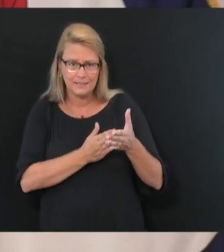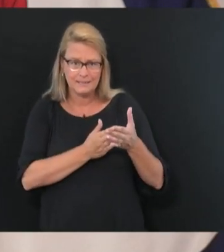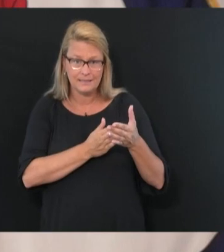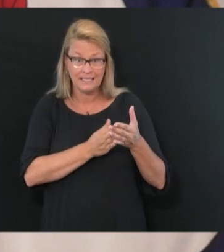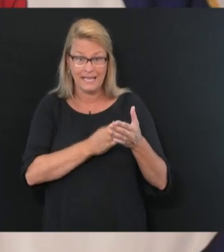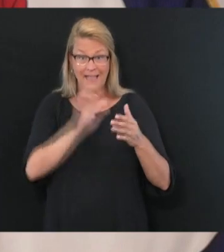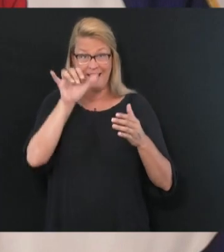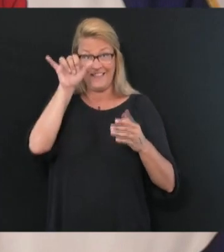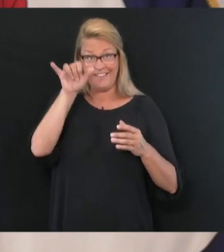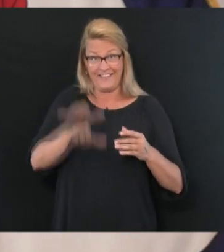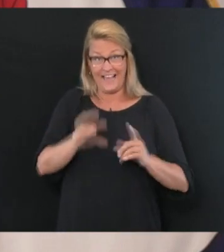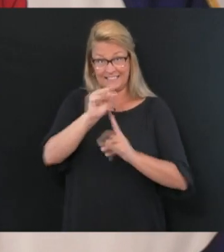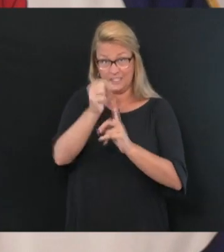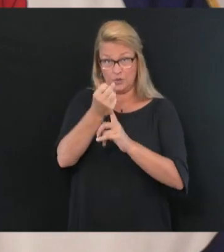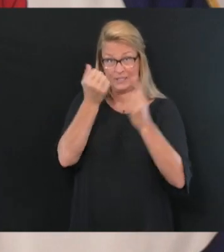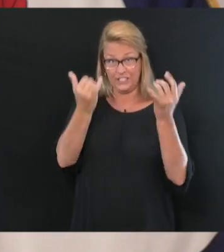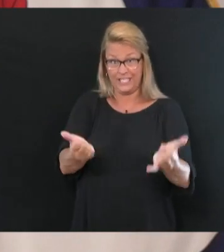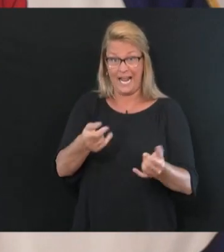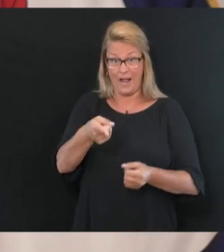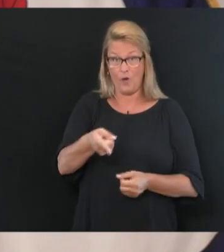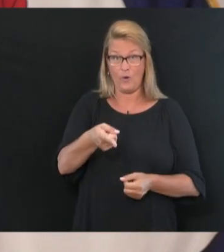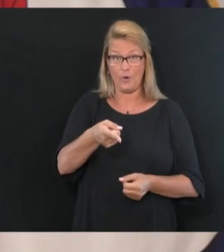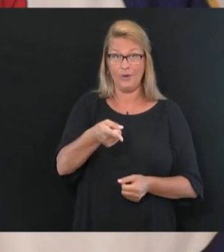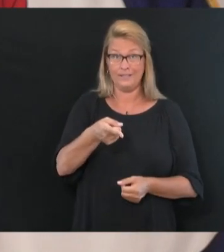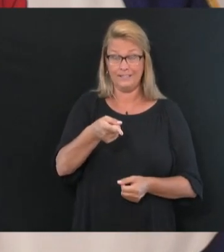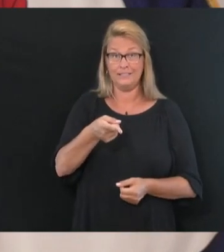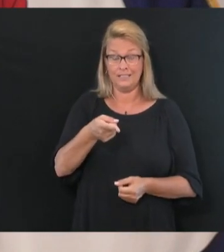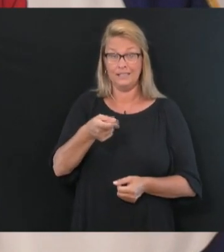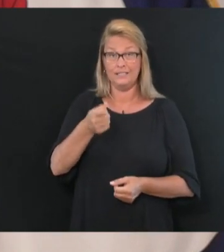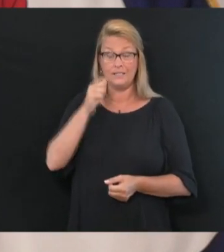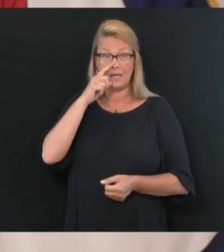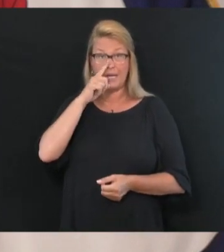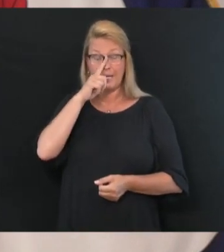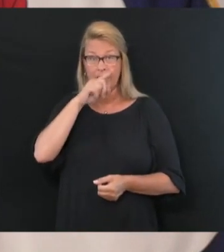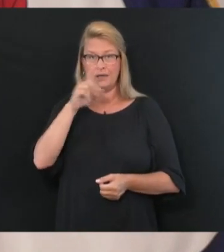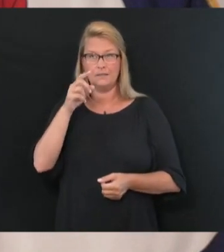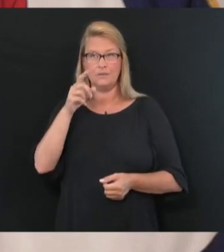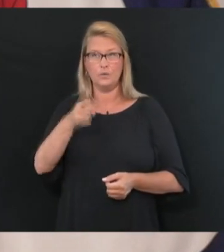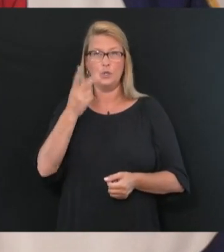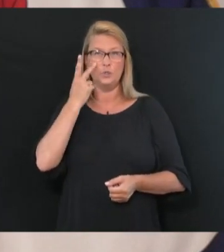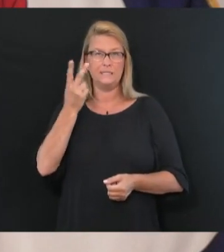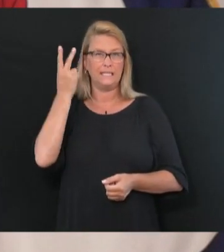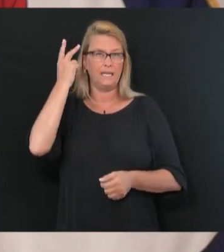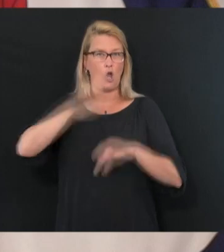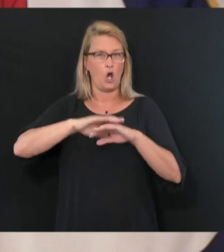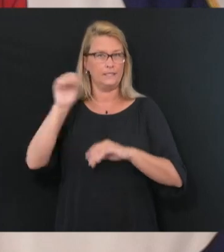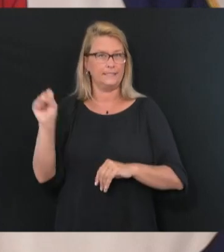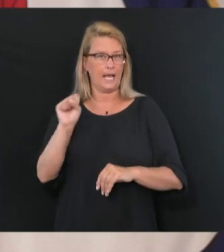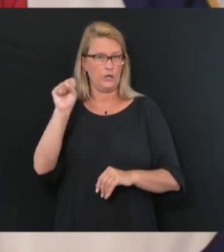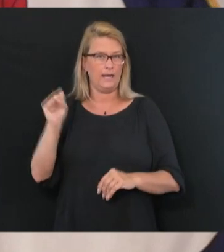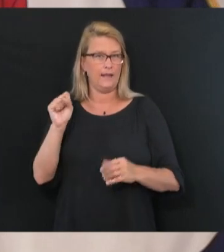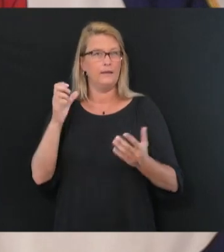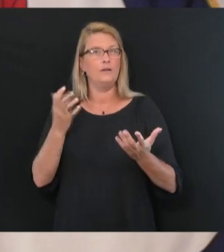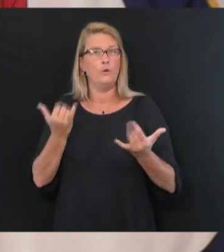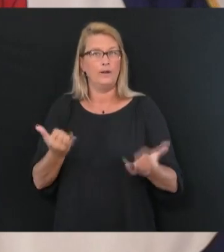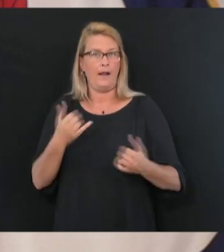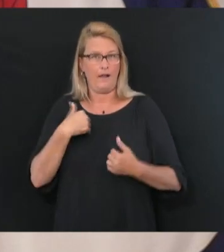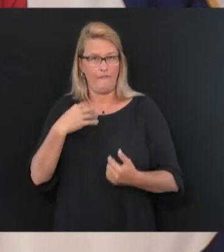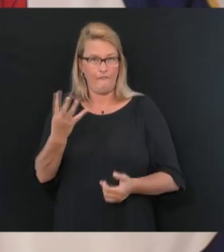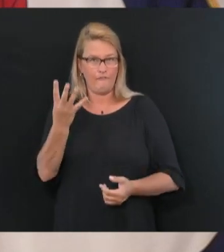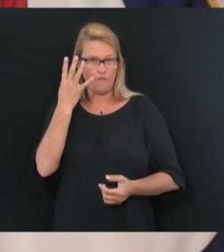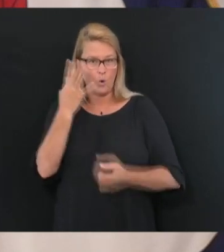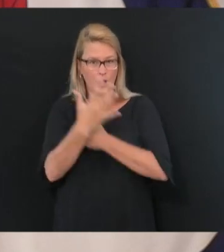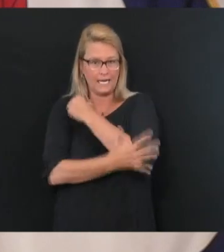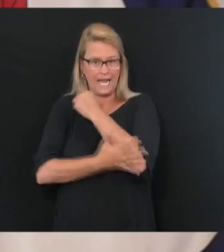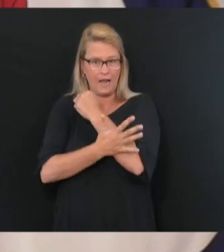this situation here now, differently from the map that came out on like Saturday, you know, we now have 4 counties in